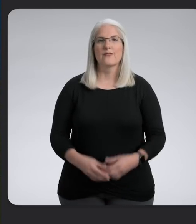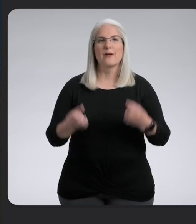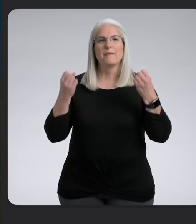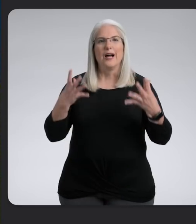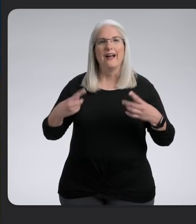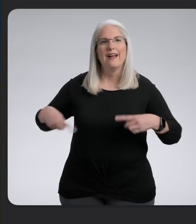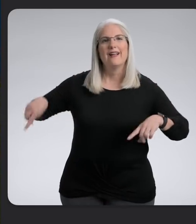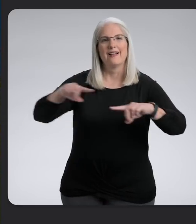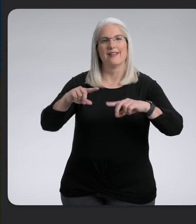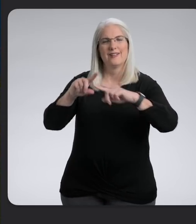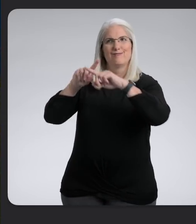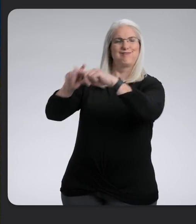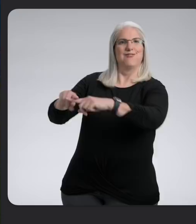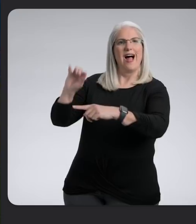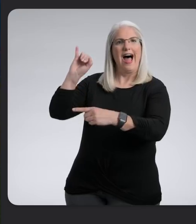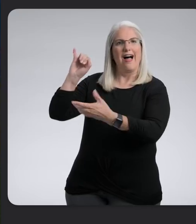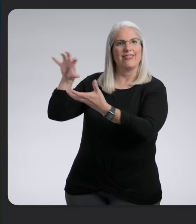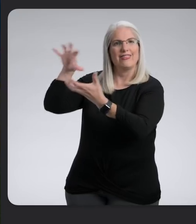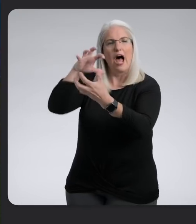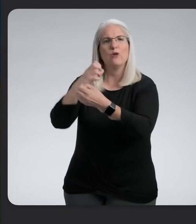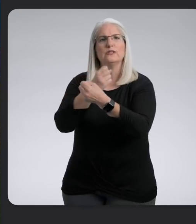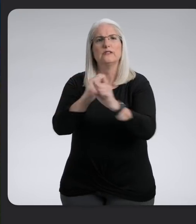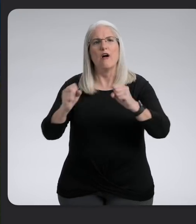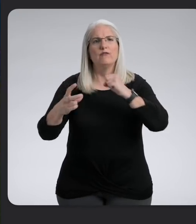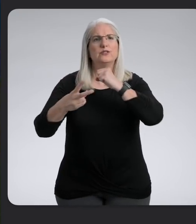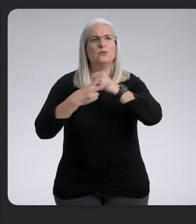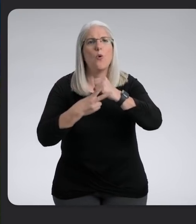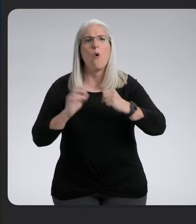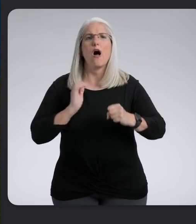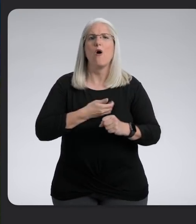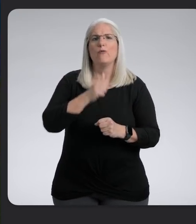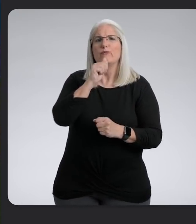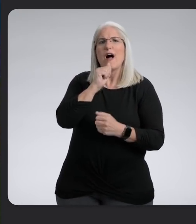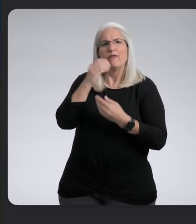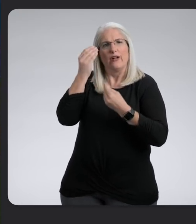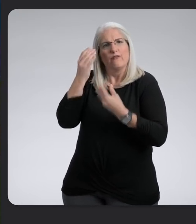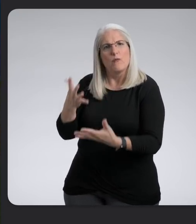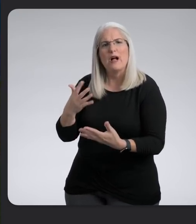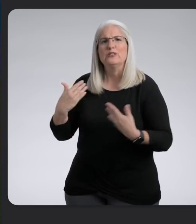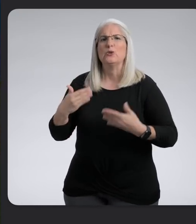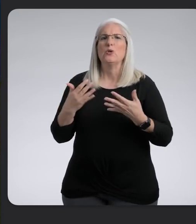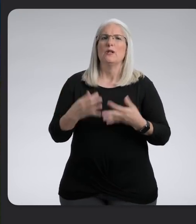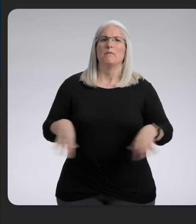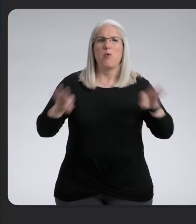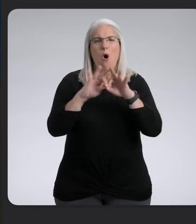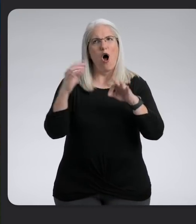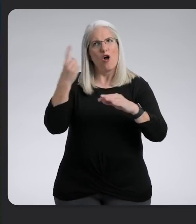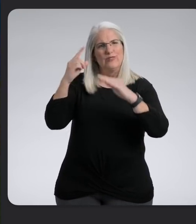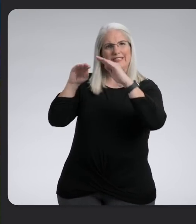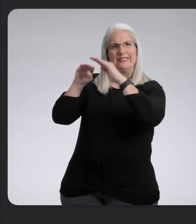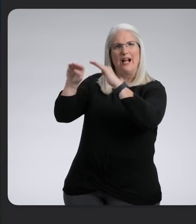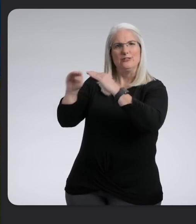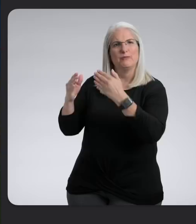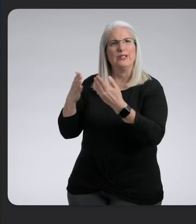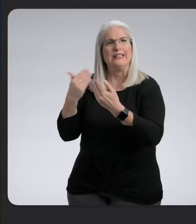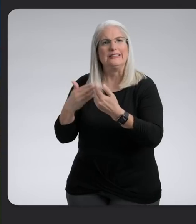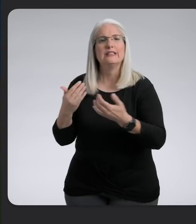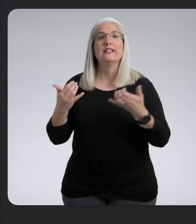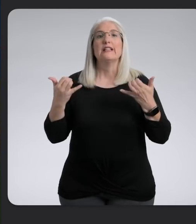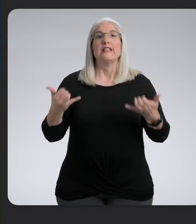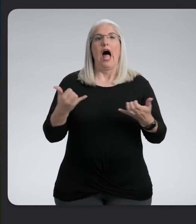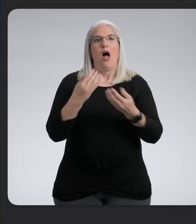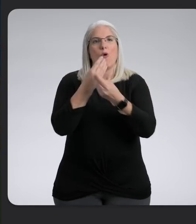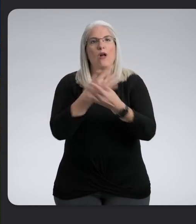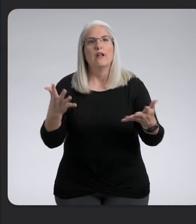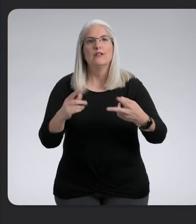Many of us rely on iCloud to safely store a lot of personal information, and it's important to always have access. So let's start off